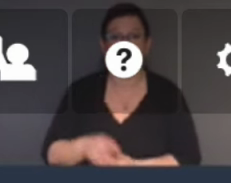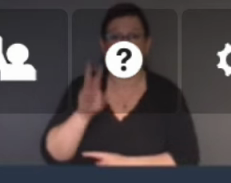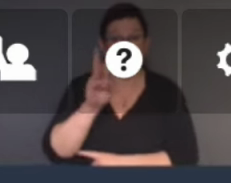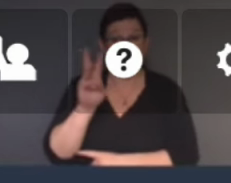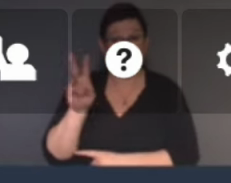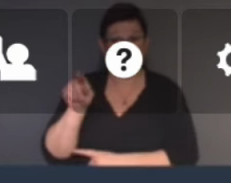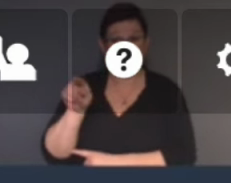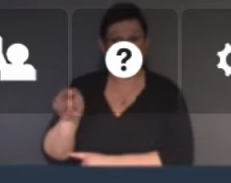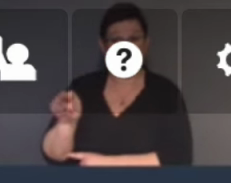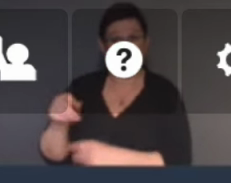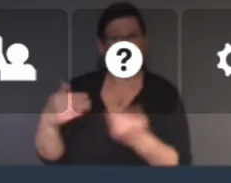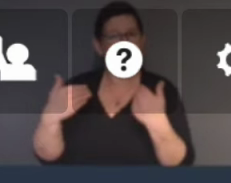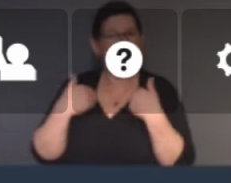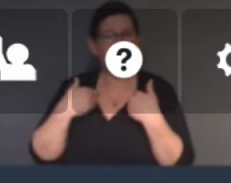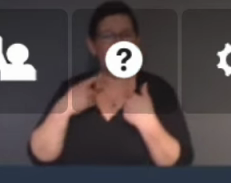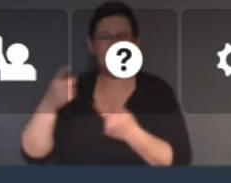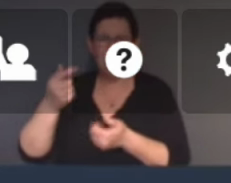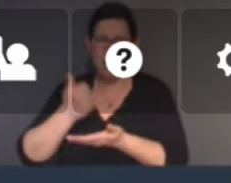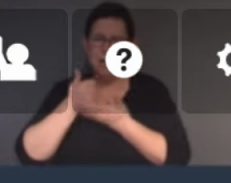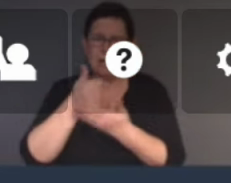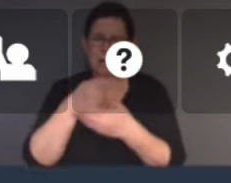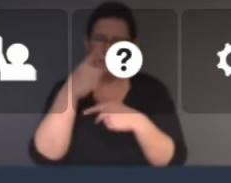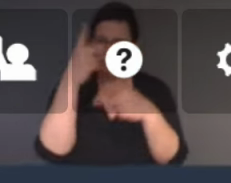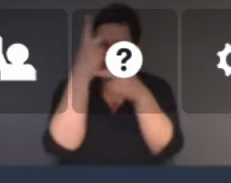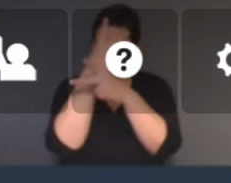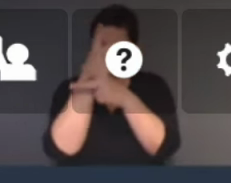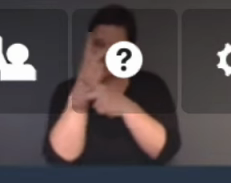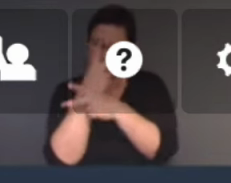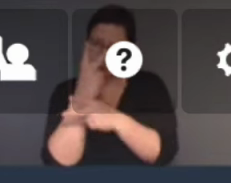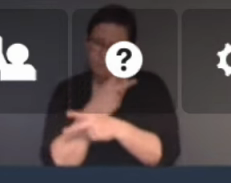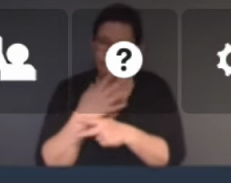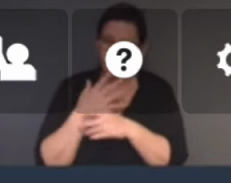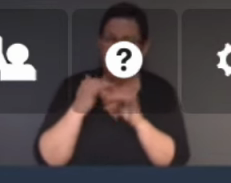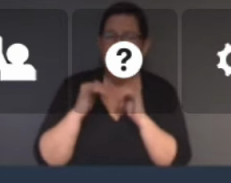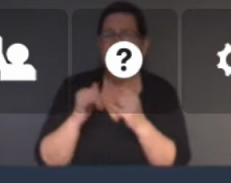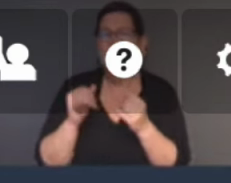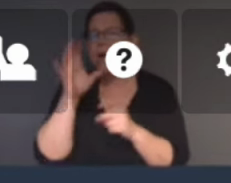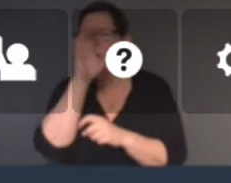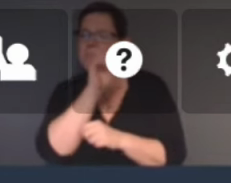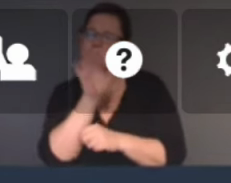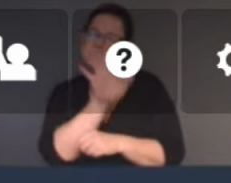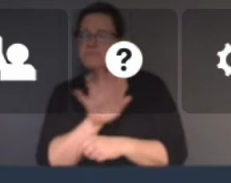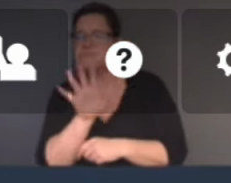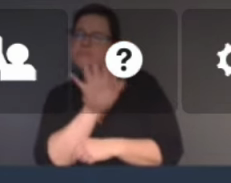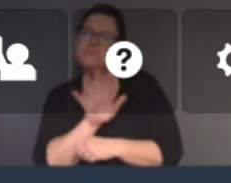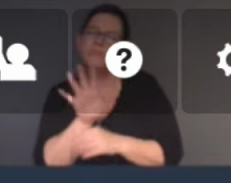check if your income and rent amount would qualify for these benefits.